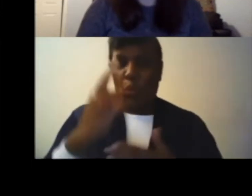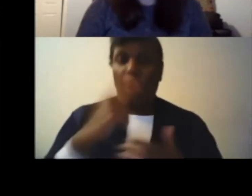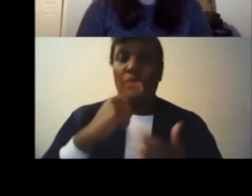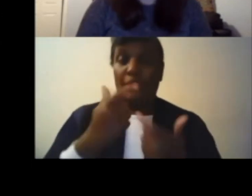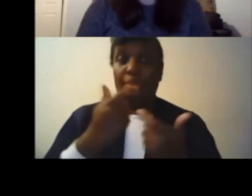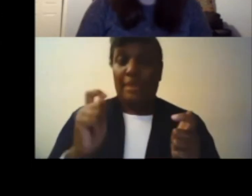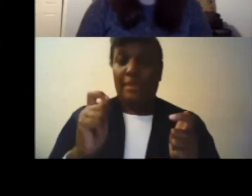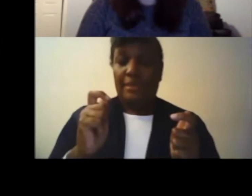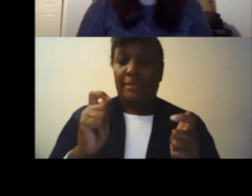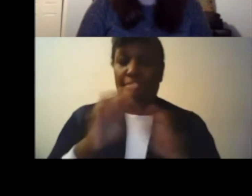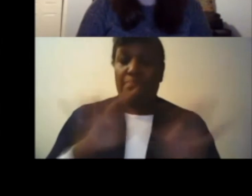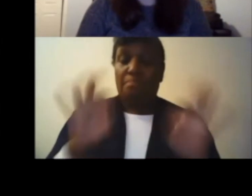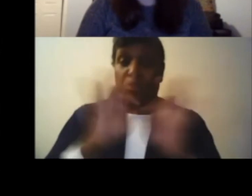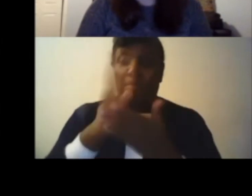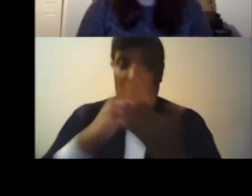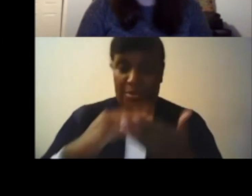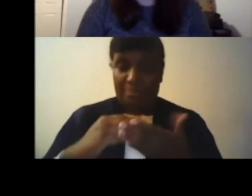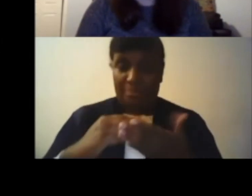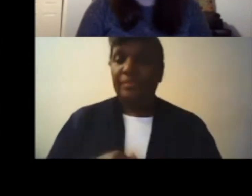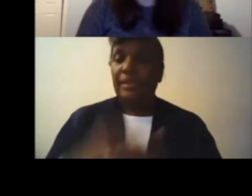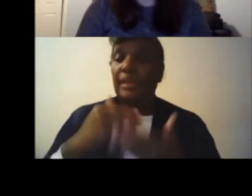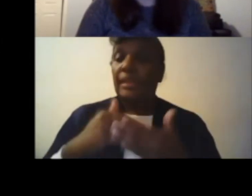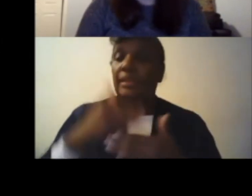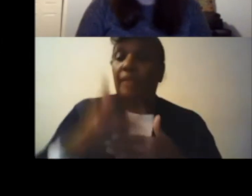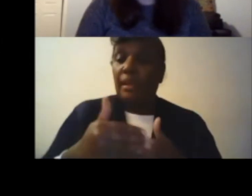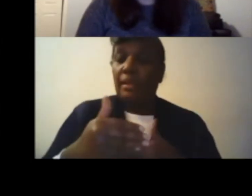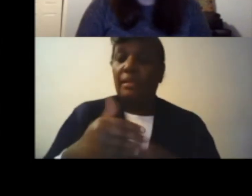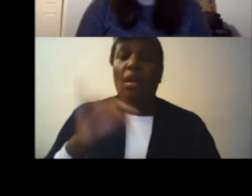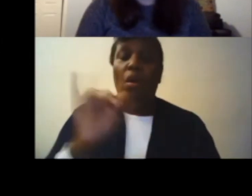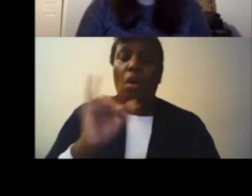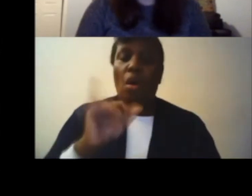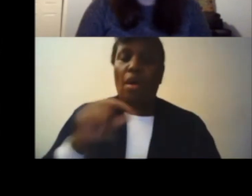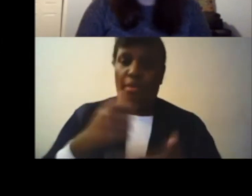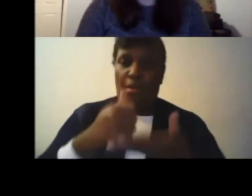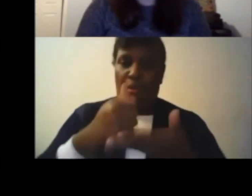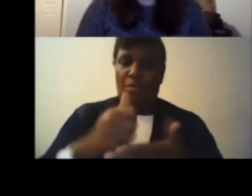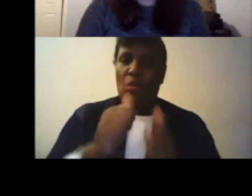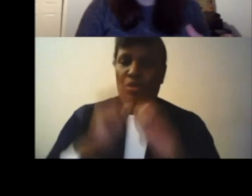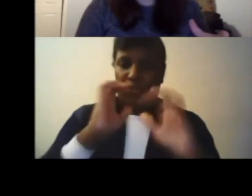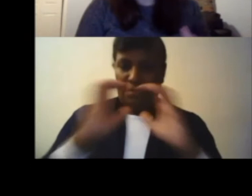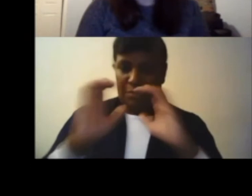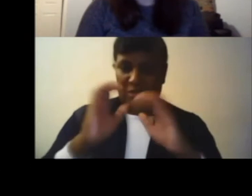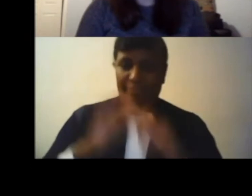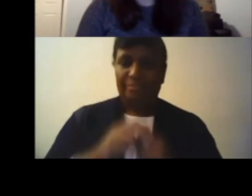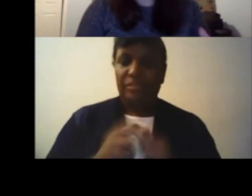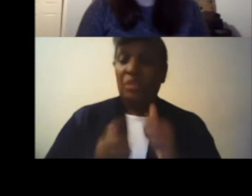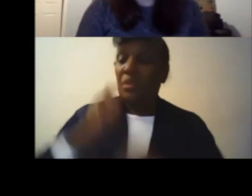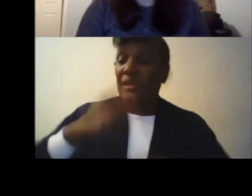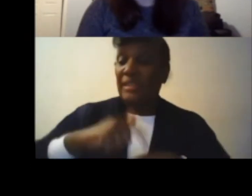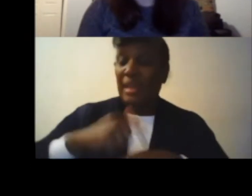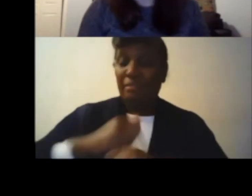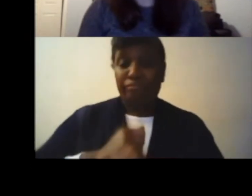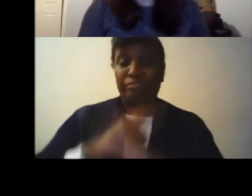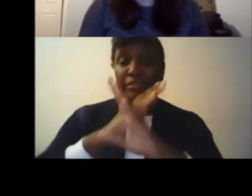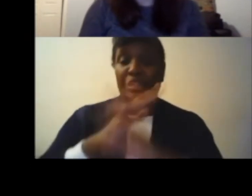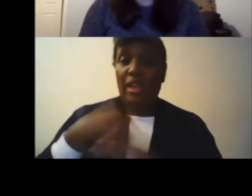components. The next part is it facilitates communication. And so oftentimes a barrier in the world of dual sensory loss